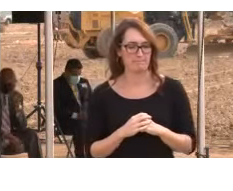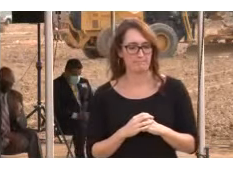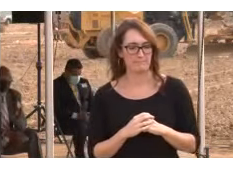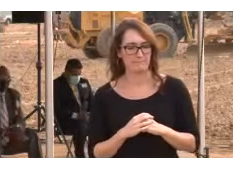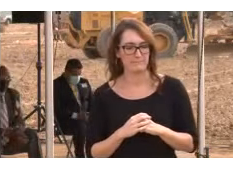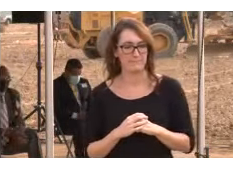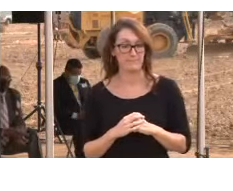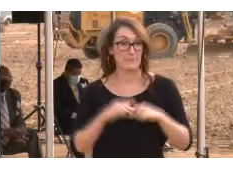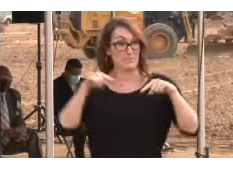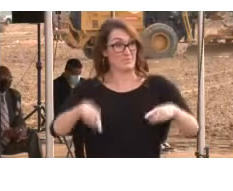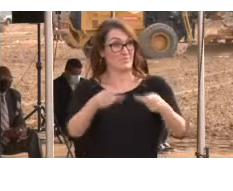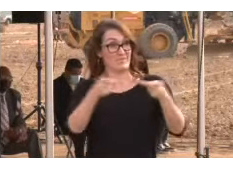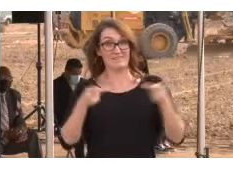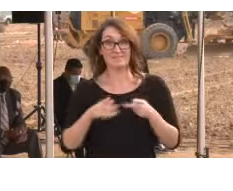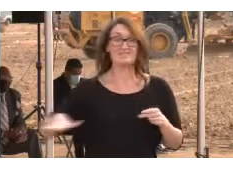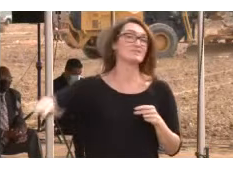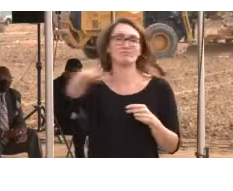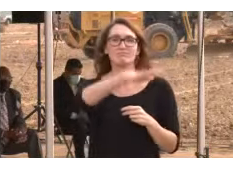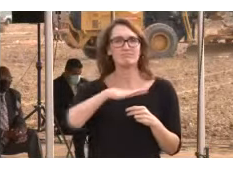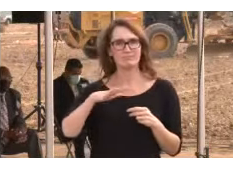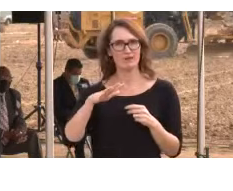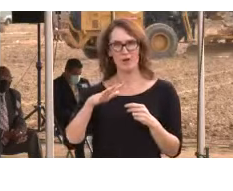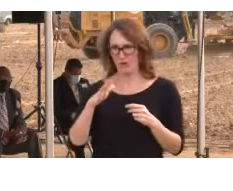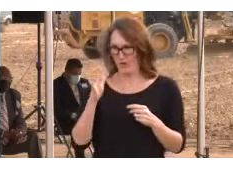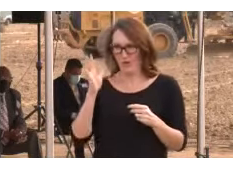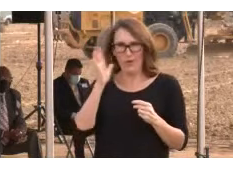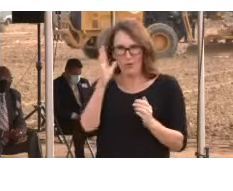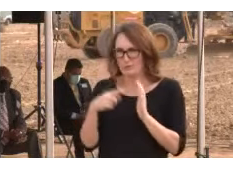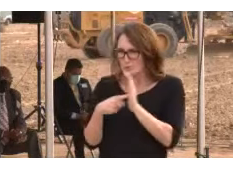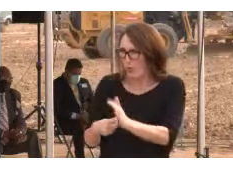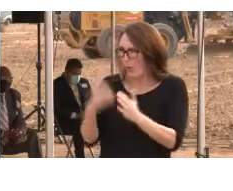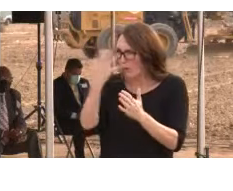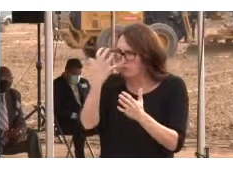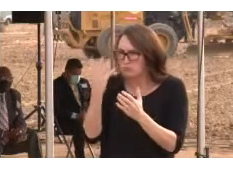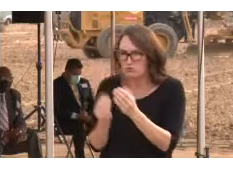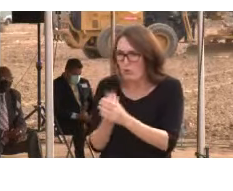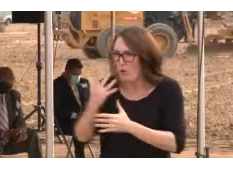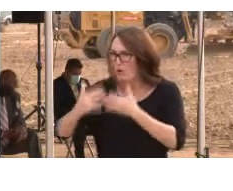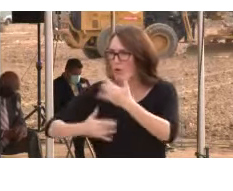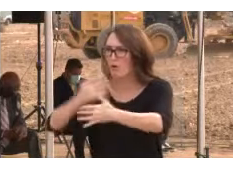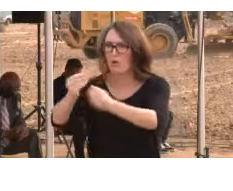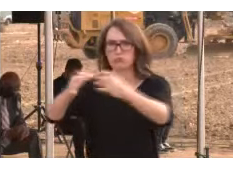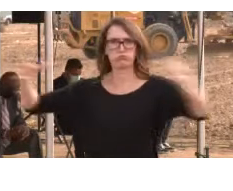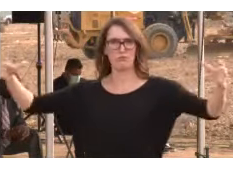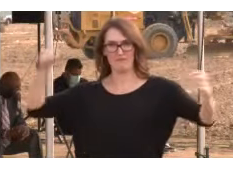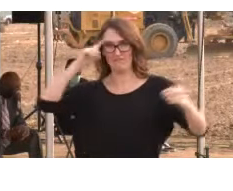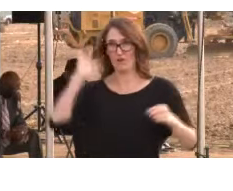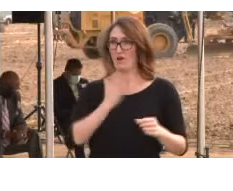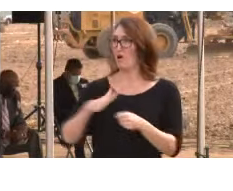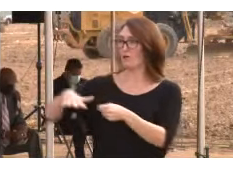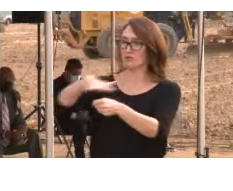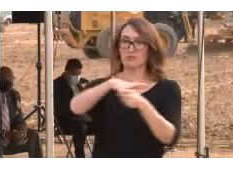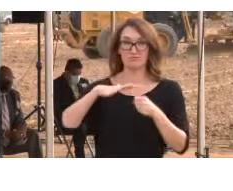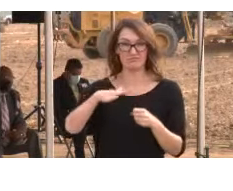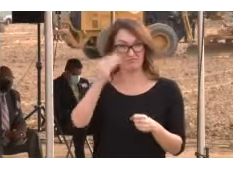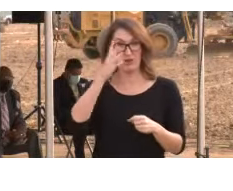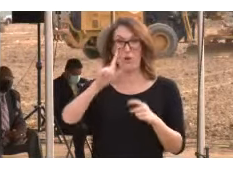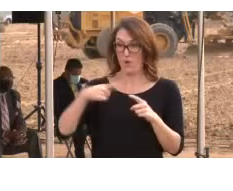This site will be a catalyst responsible for future growth of our region. Once completed, it'll feature